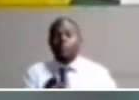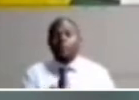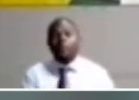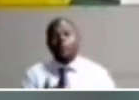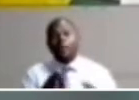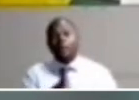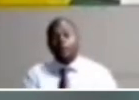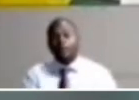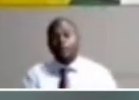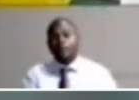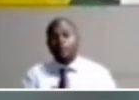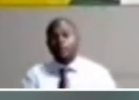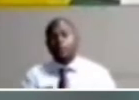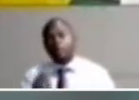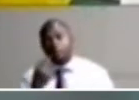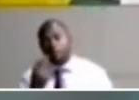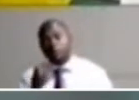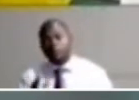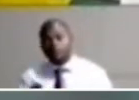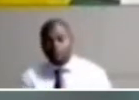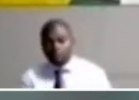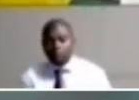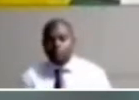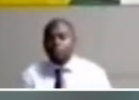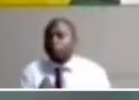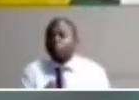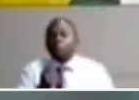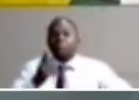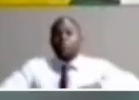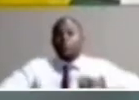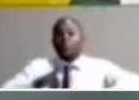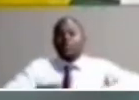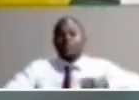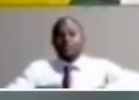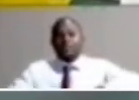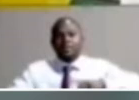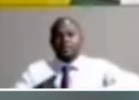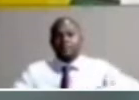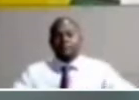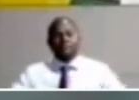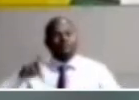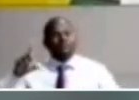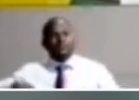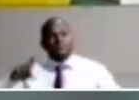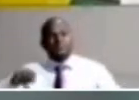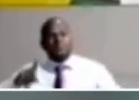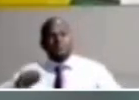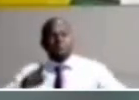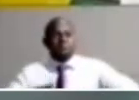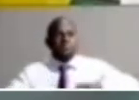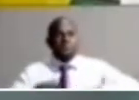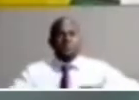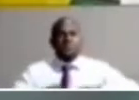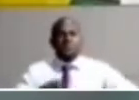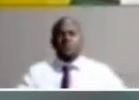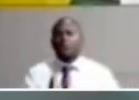dying, we are looking for, you are doing politics, cheap popularity.